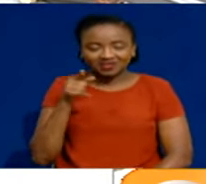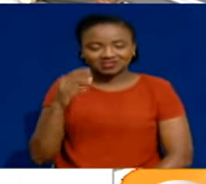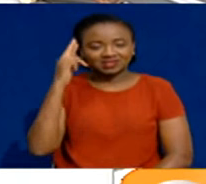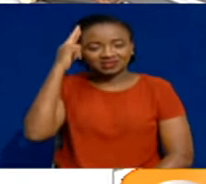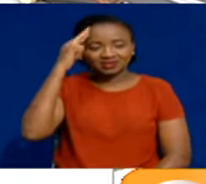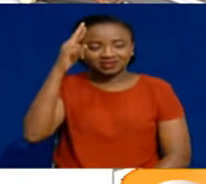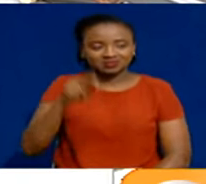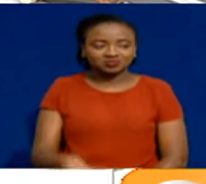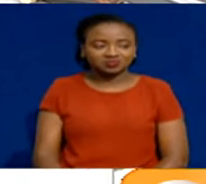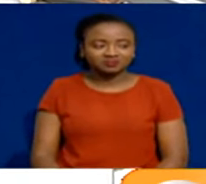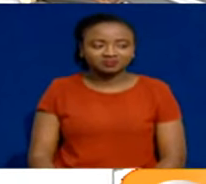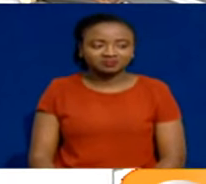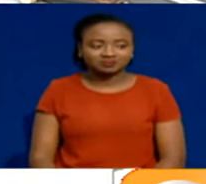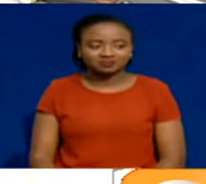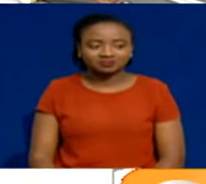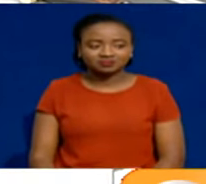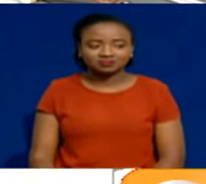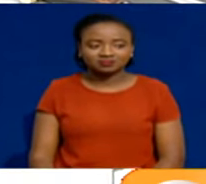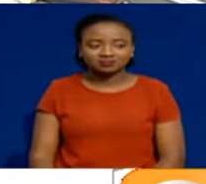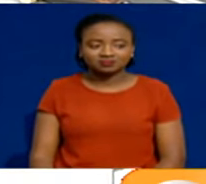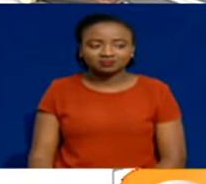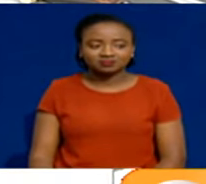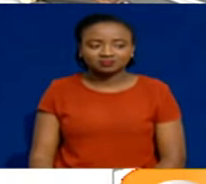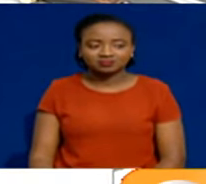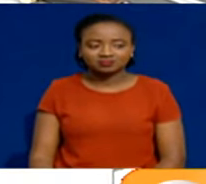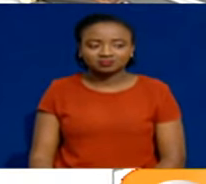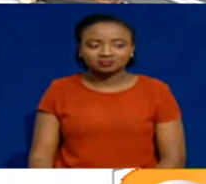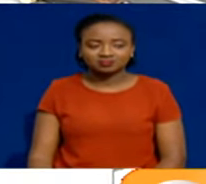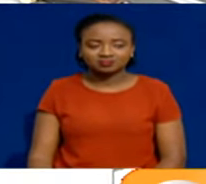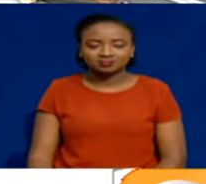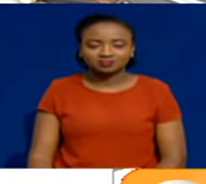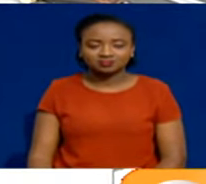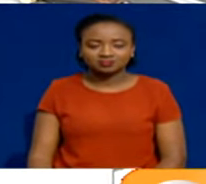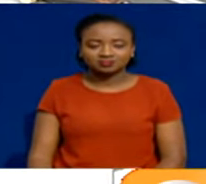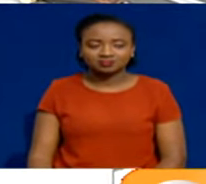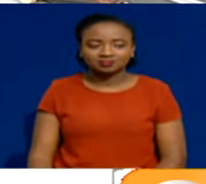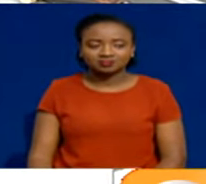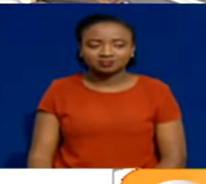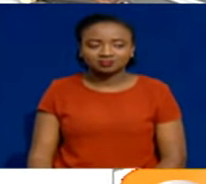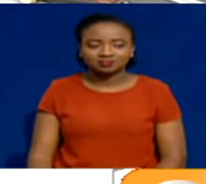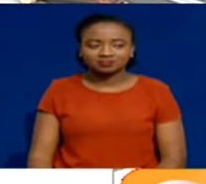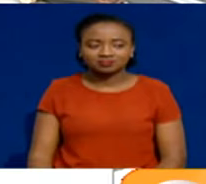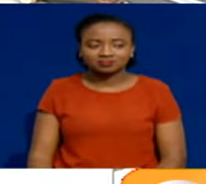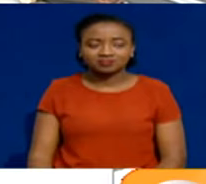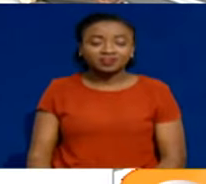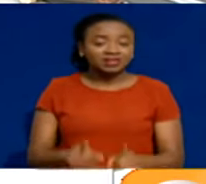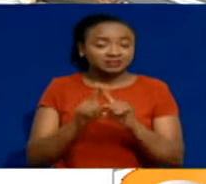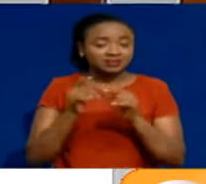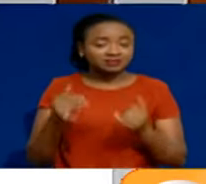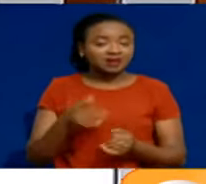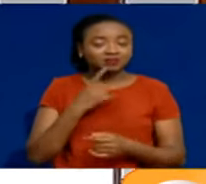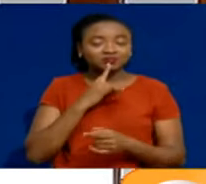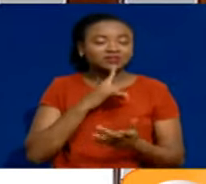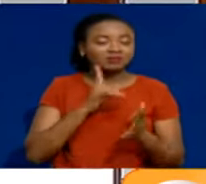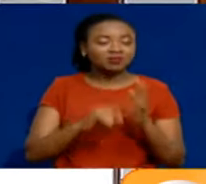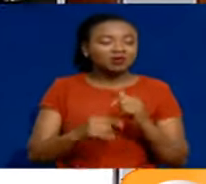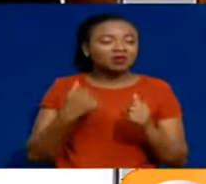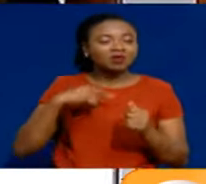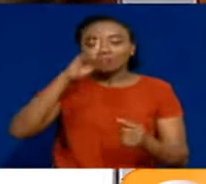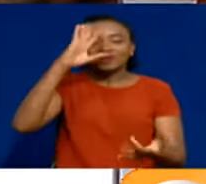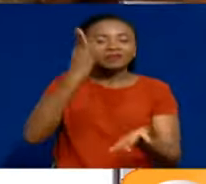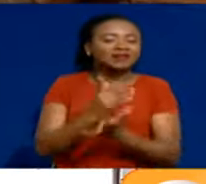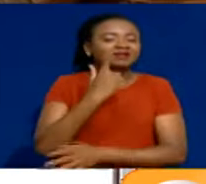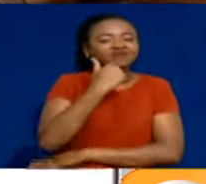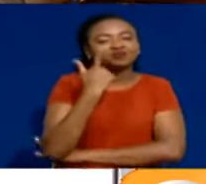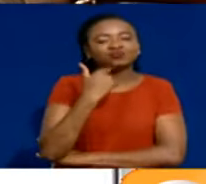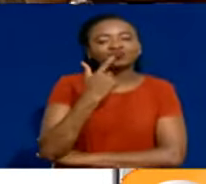you said that Trump. That was win. The cause, yeah. Yeah. But you had said he would win. He was going to win. Are you saying Raila's going to win? Who do we believe? Which Atwoli